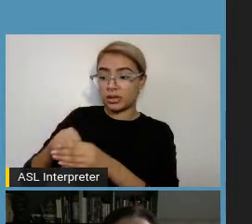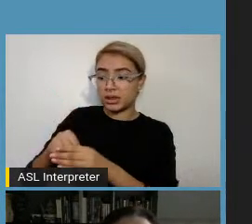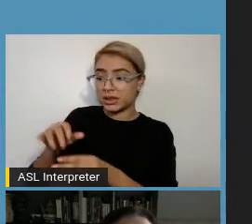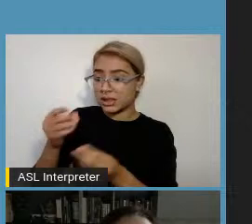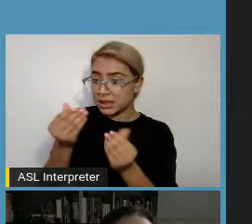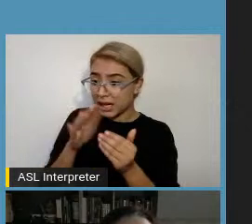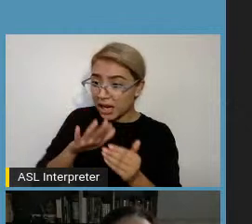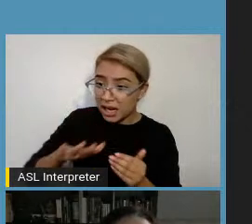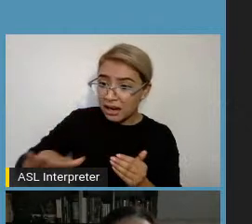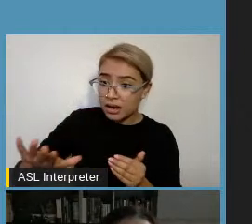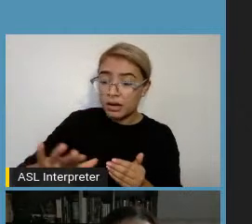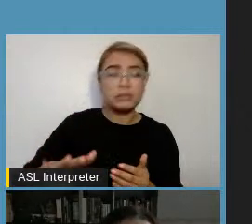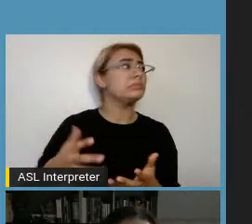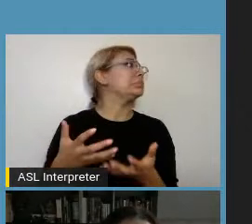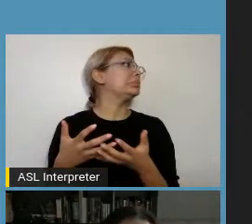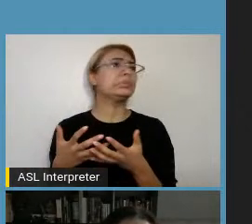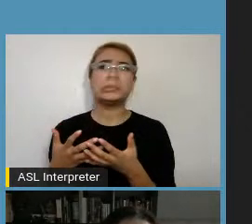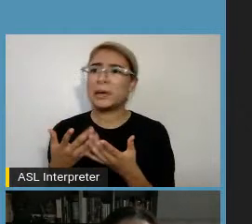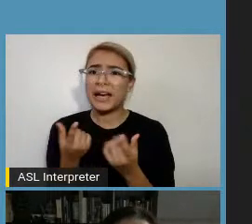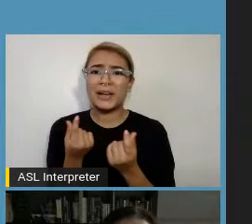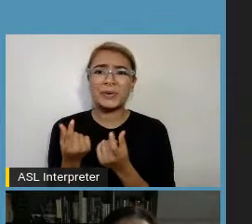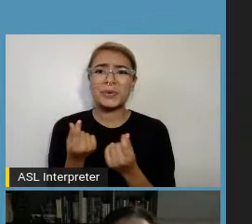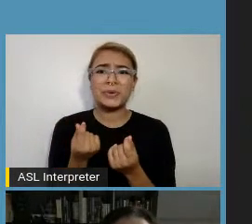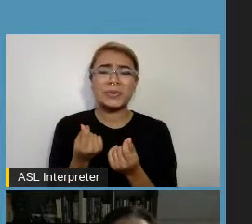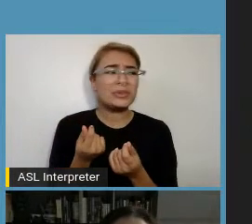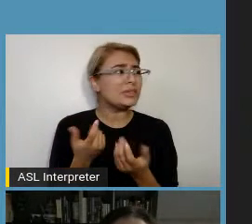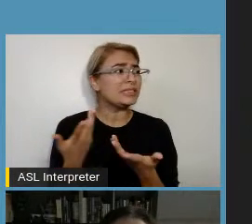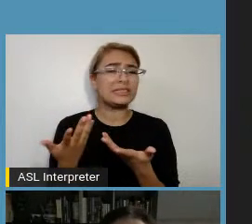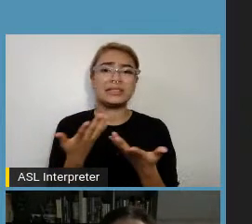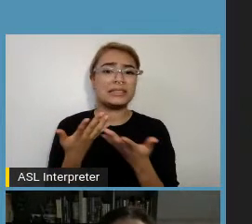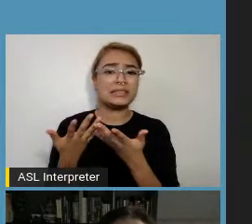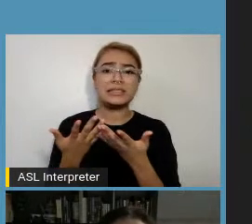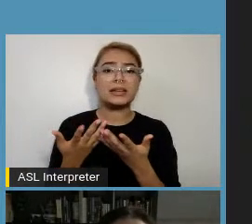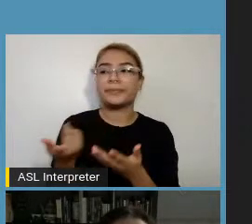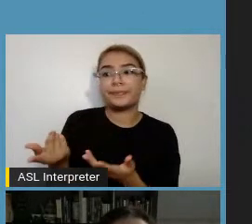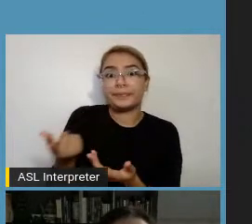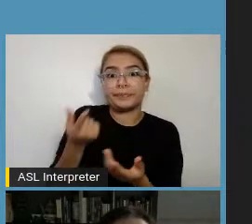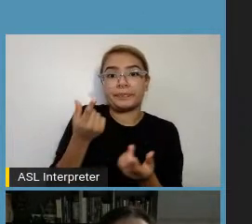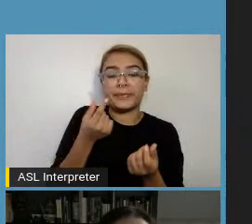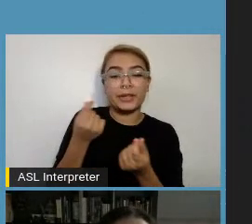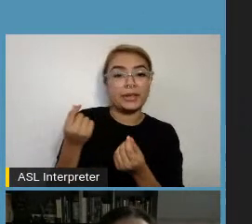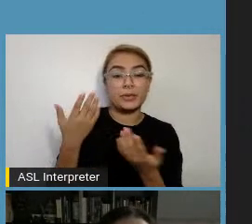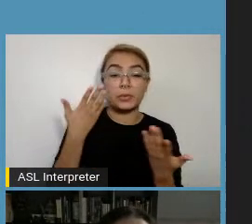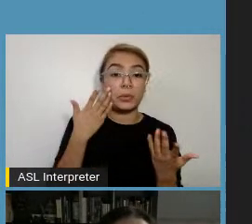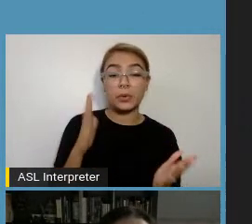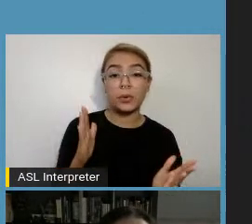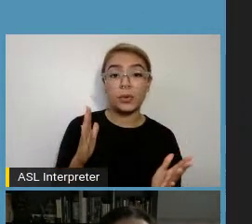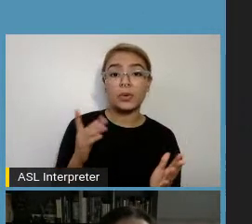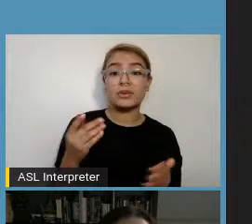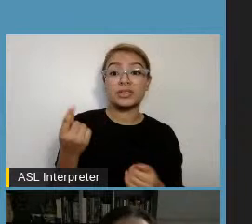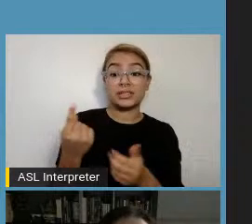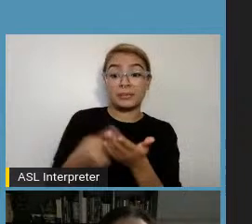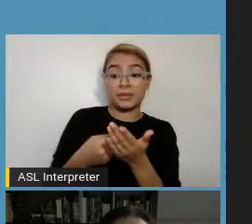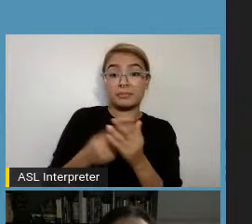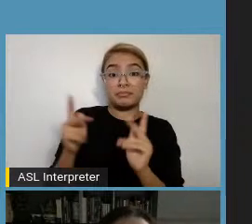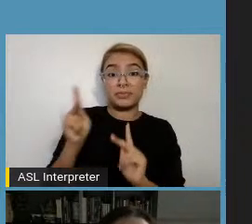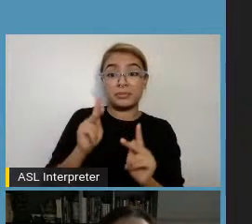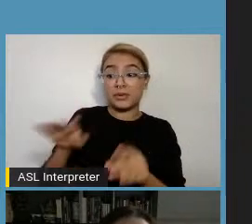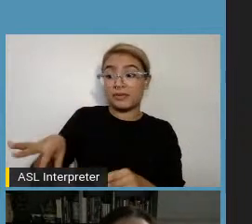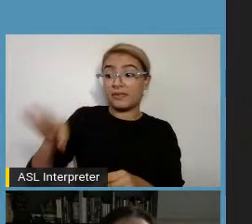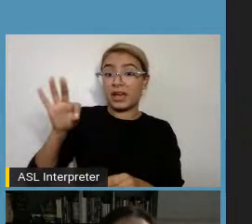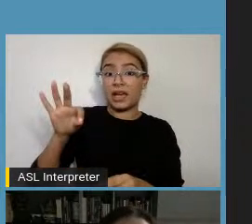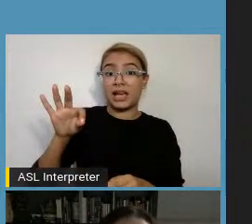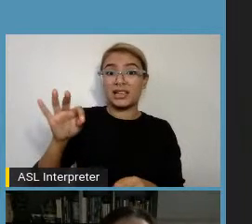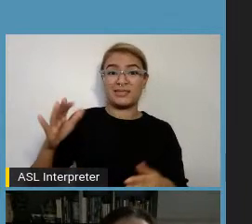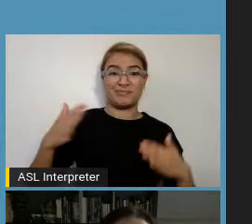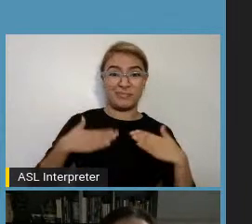completely stop a construction project. And we've heard nightmare stories where people will find human remains and throw them out